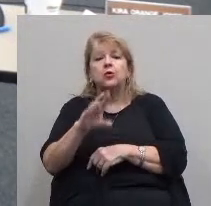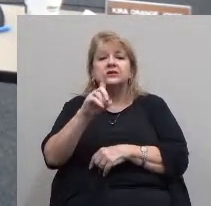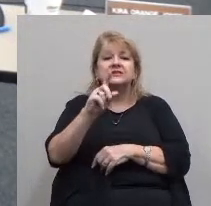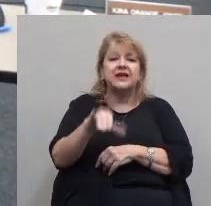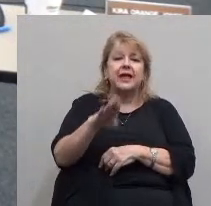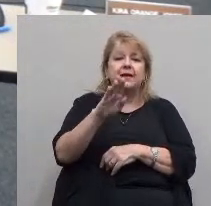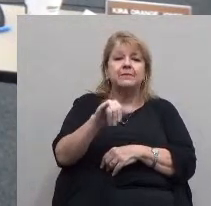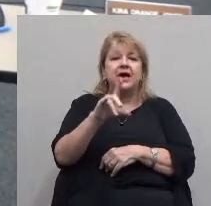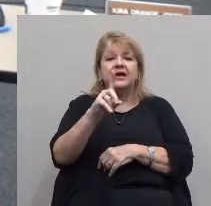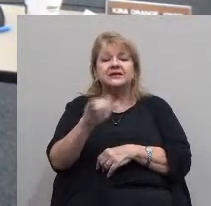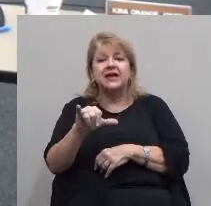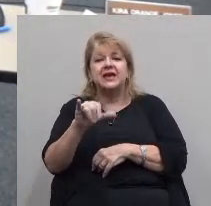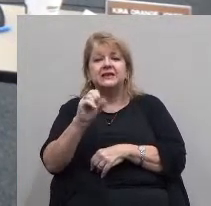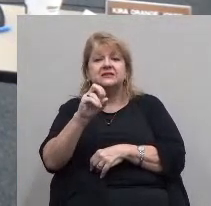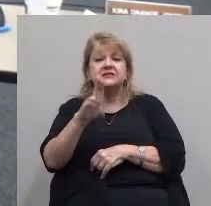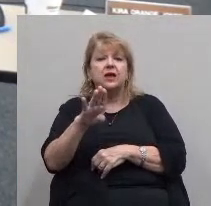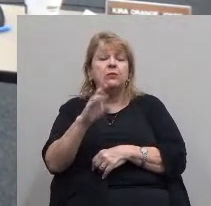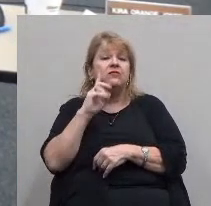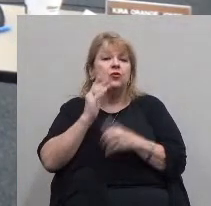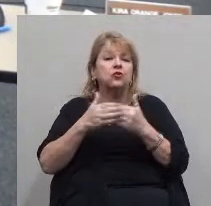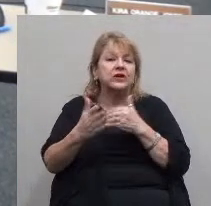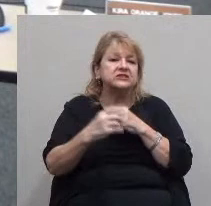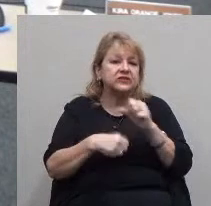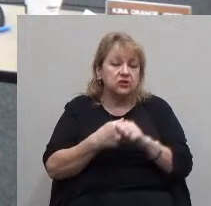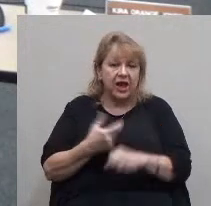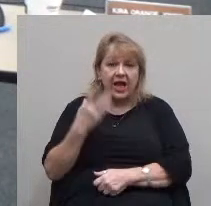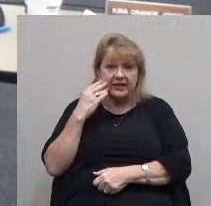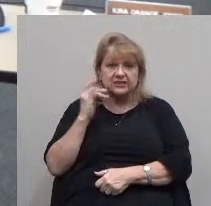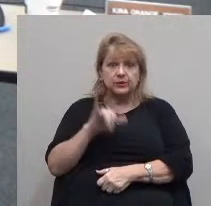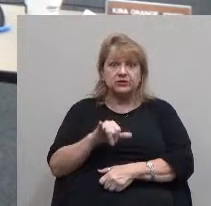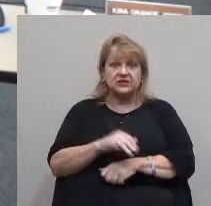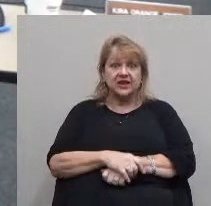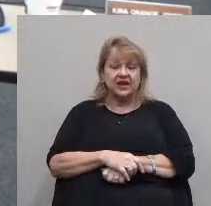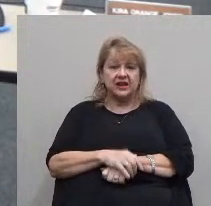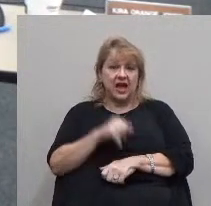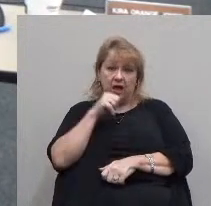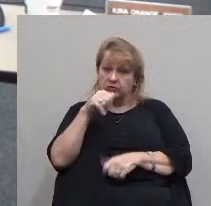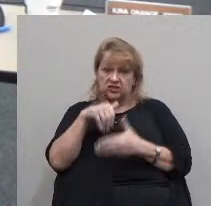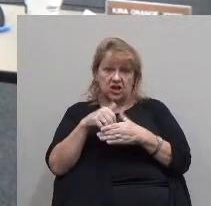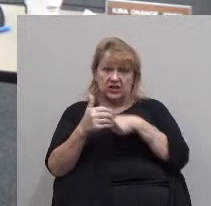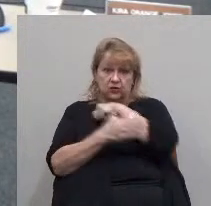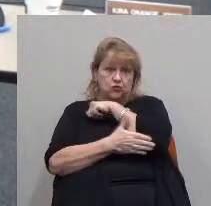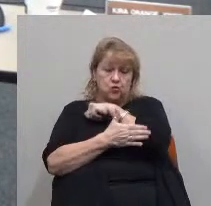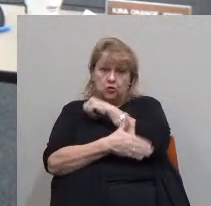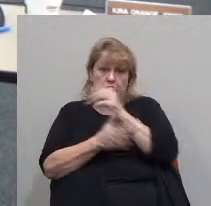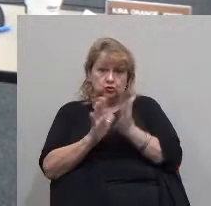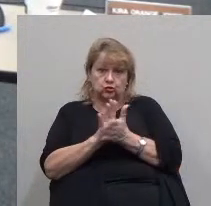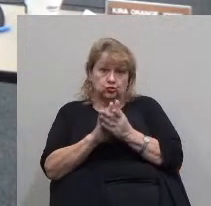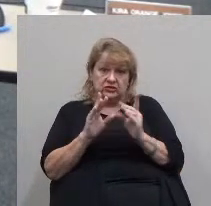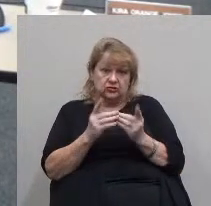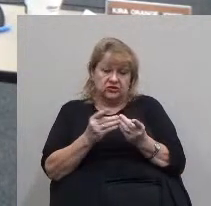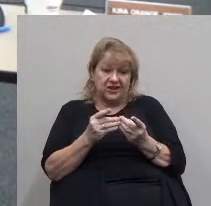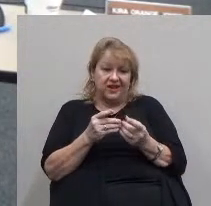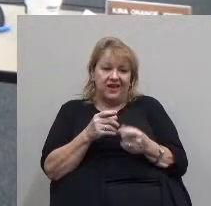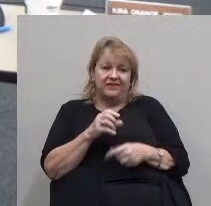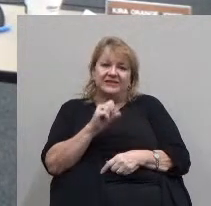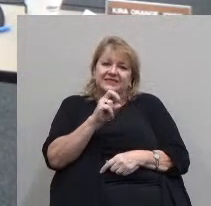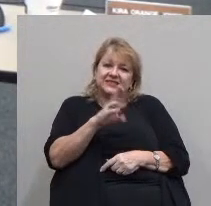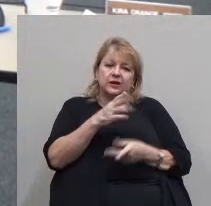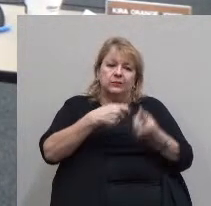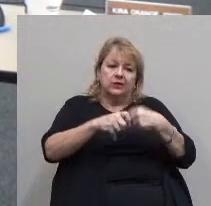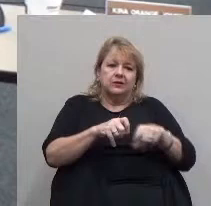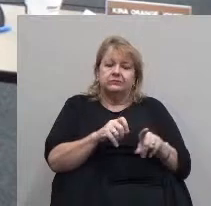sub in a classroom for the rest of the year. I experienced that, and I wasn't even in a rural school district. And so I think there